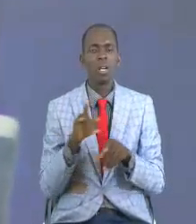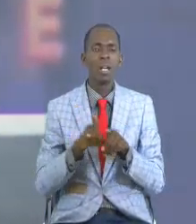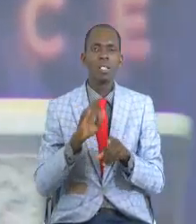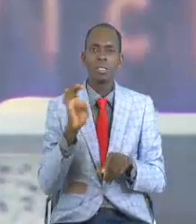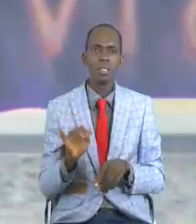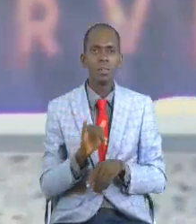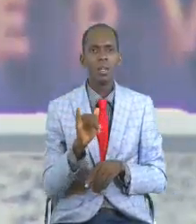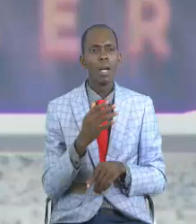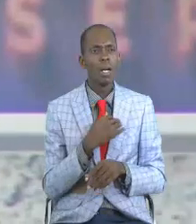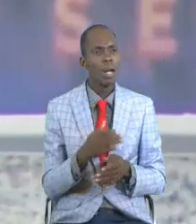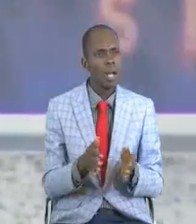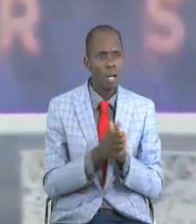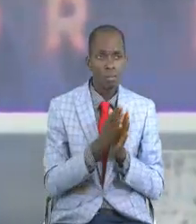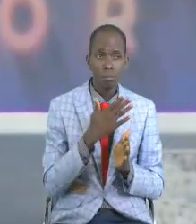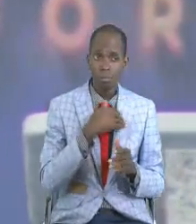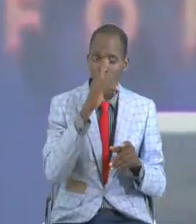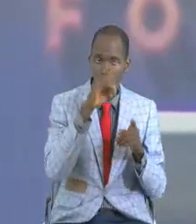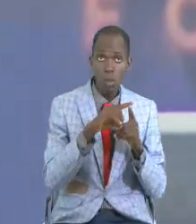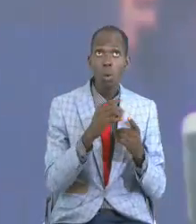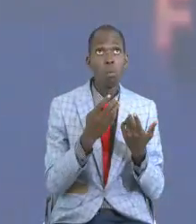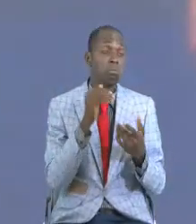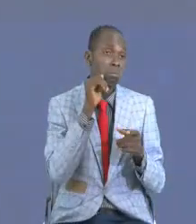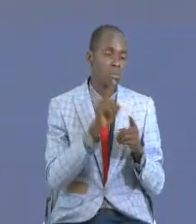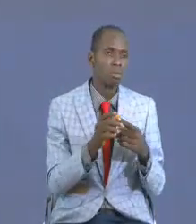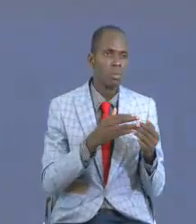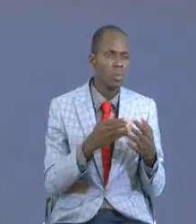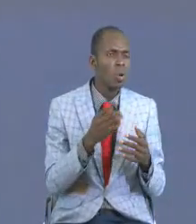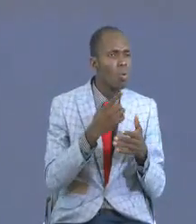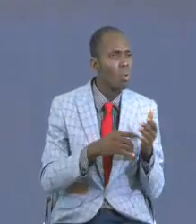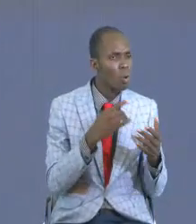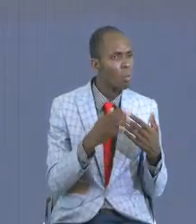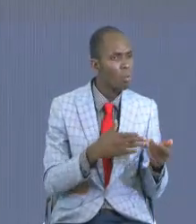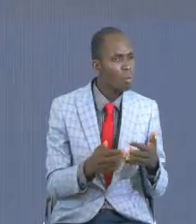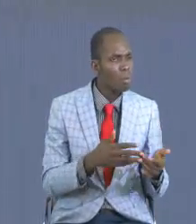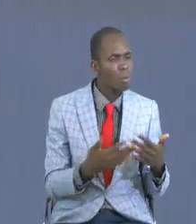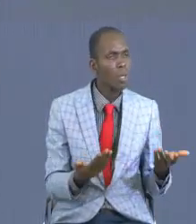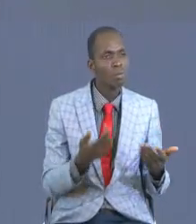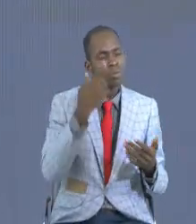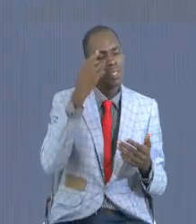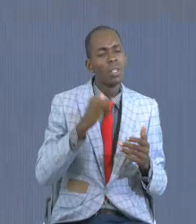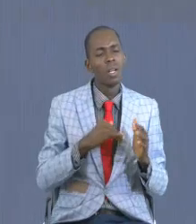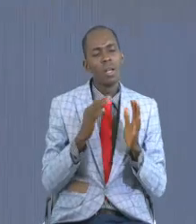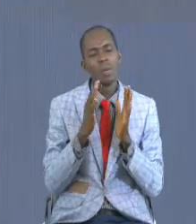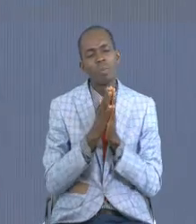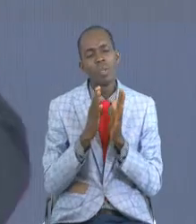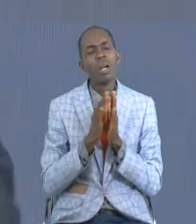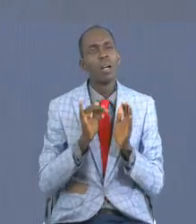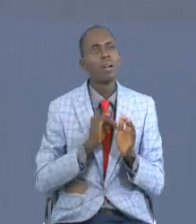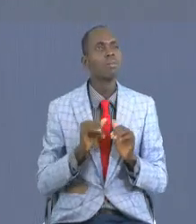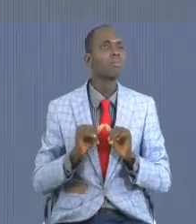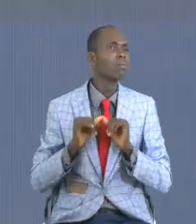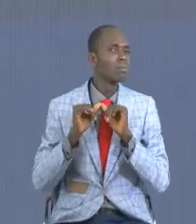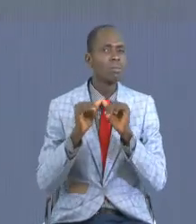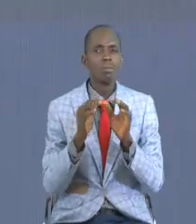my brother or my sister, what's the matter? It's because I prayed and I've been praying. Don't you have